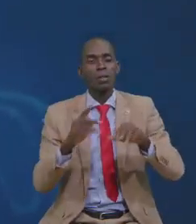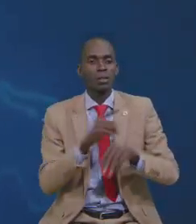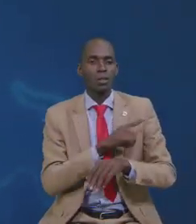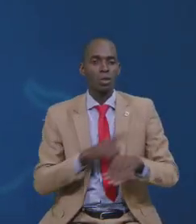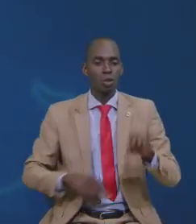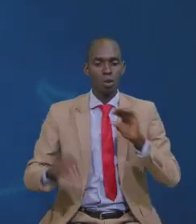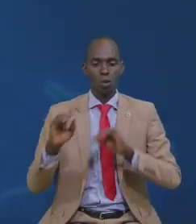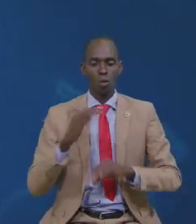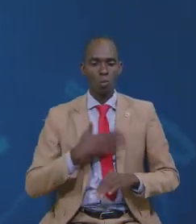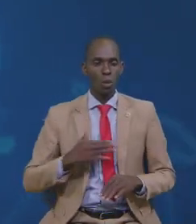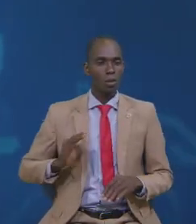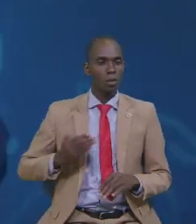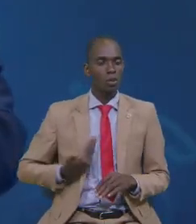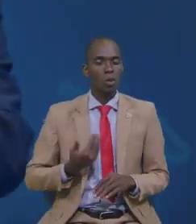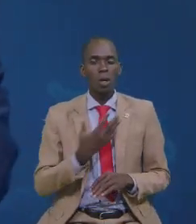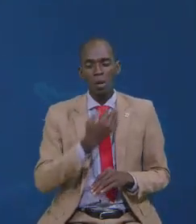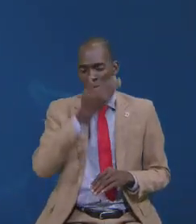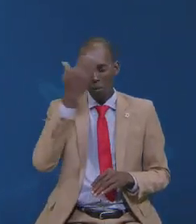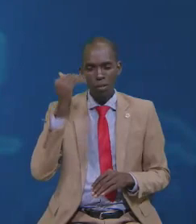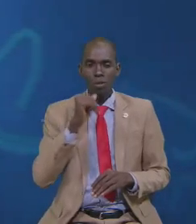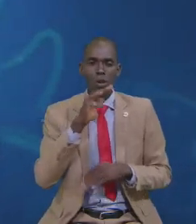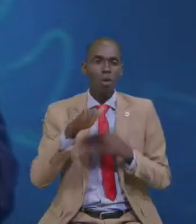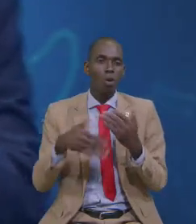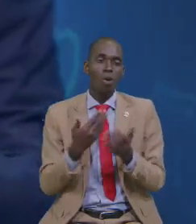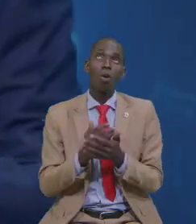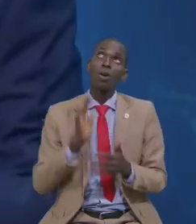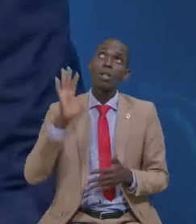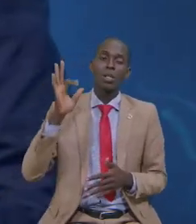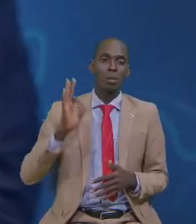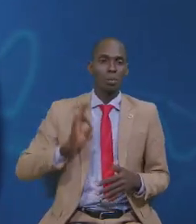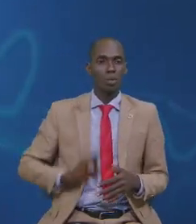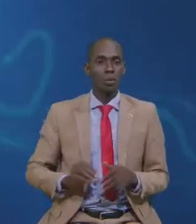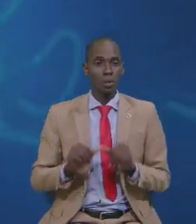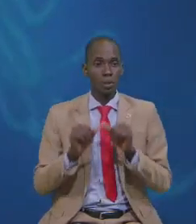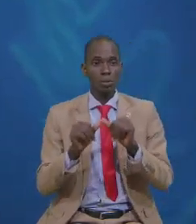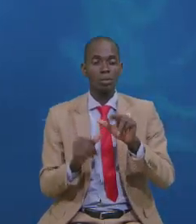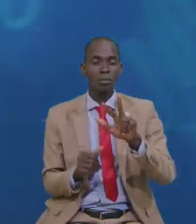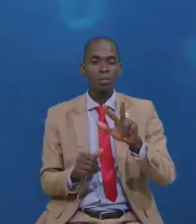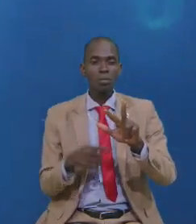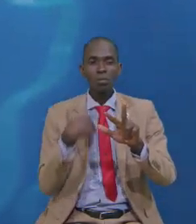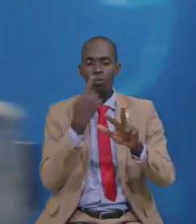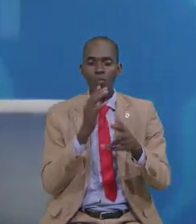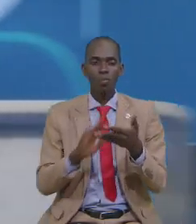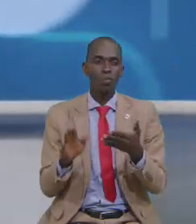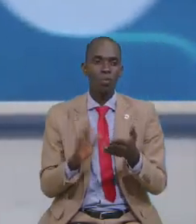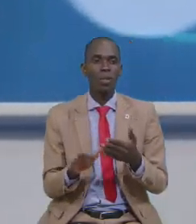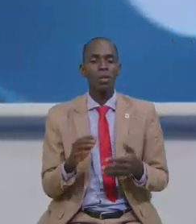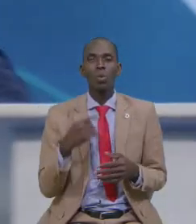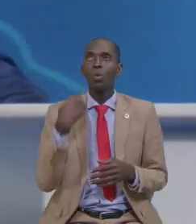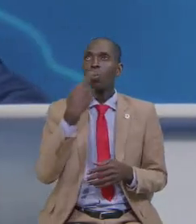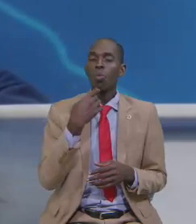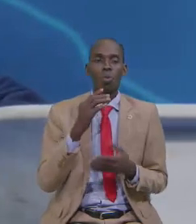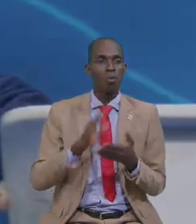forget not all his benefits. Look at verse 3 there. Who forgiveth? Who forgiveth?